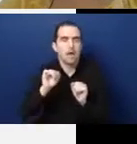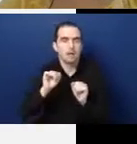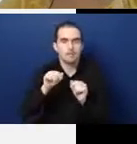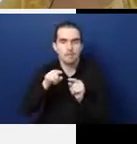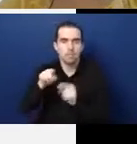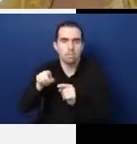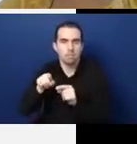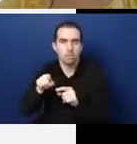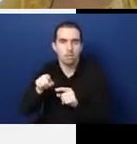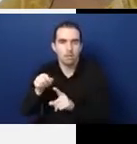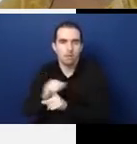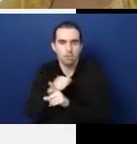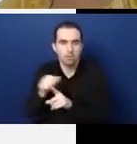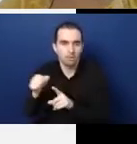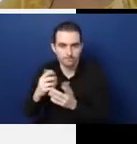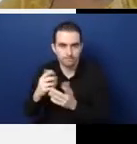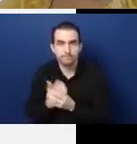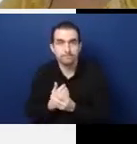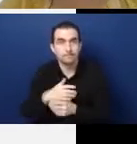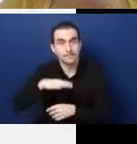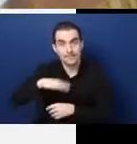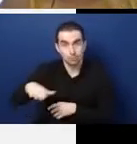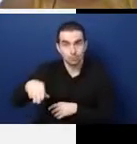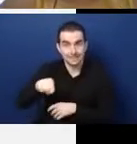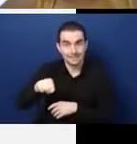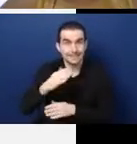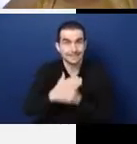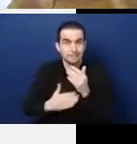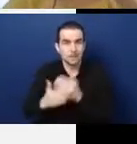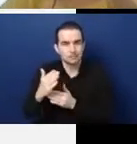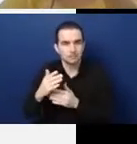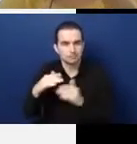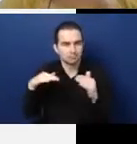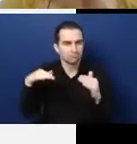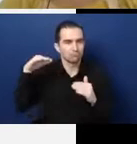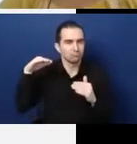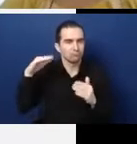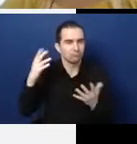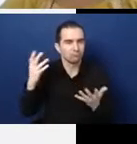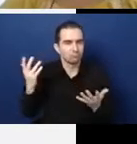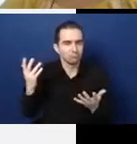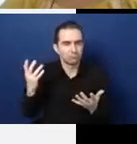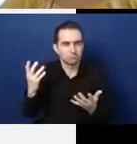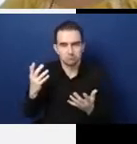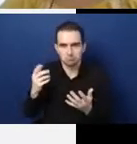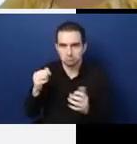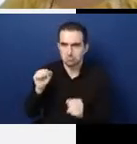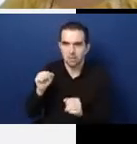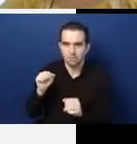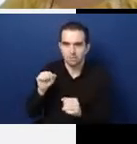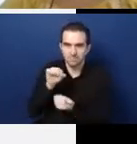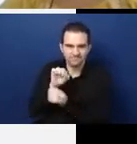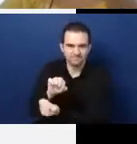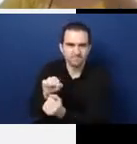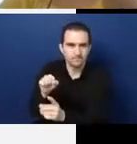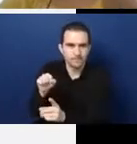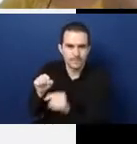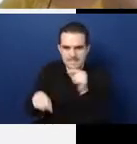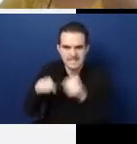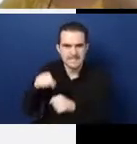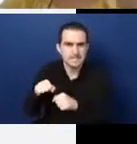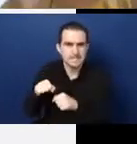than the rest. And it's even worse because most of the reporting mechanisms are